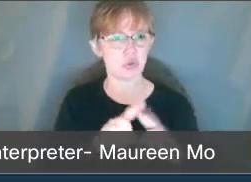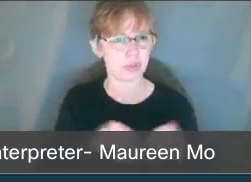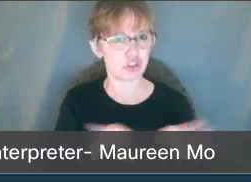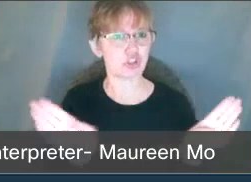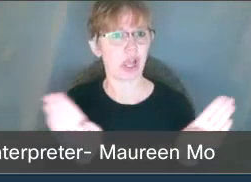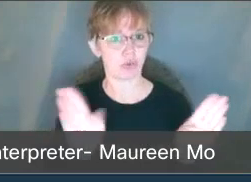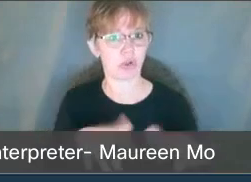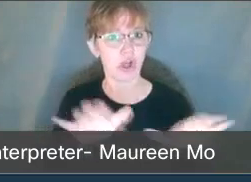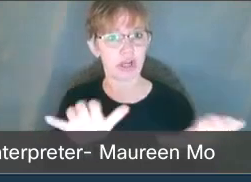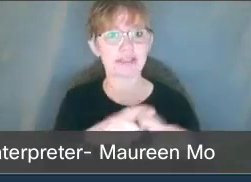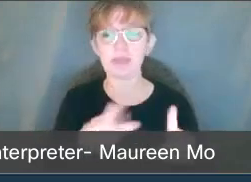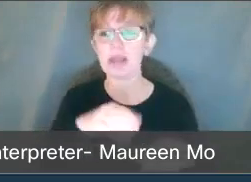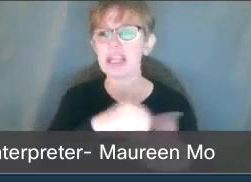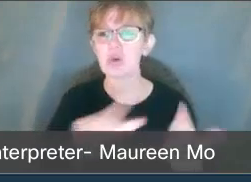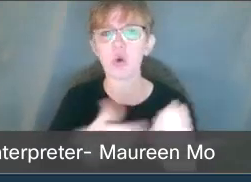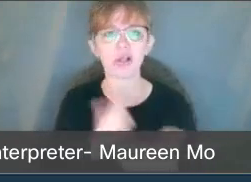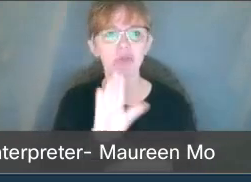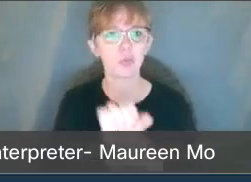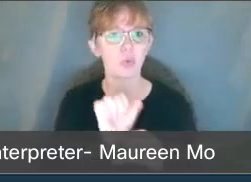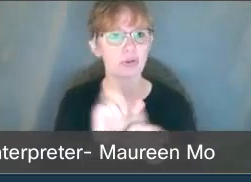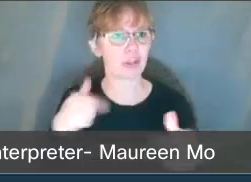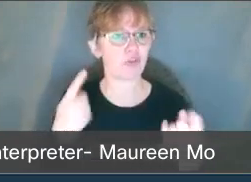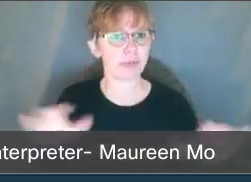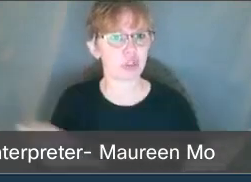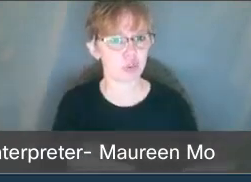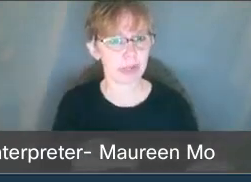but in all of the work that you've been doing in the places you